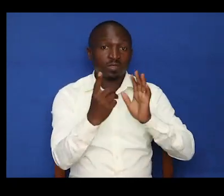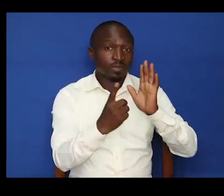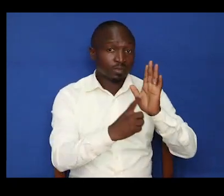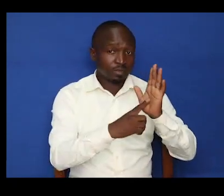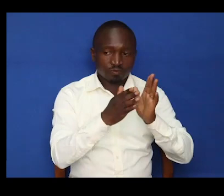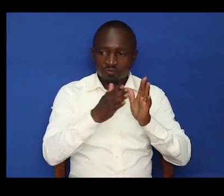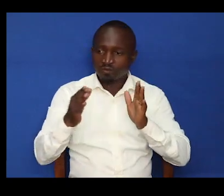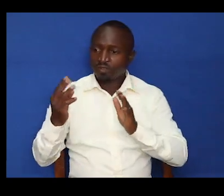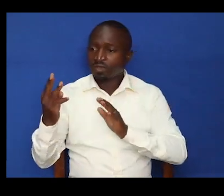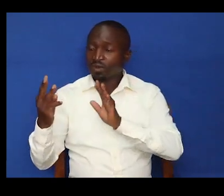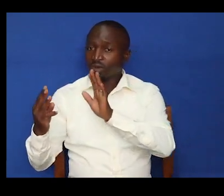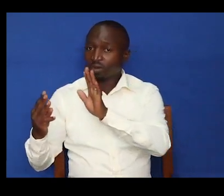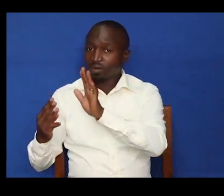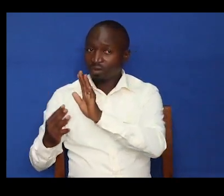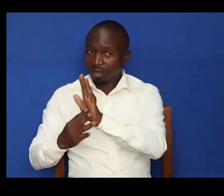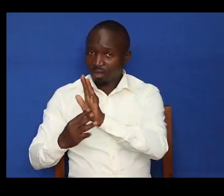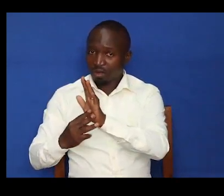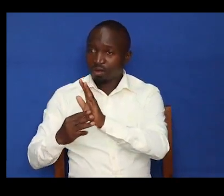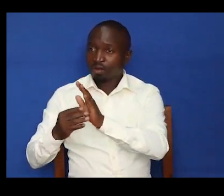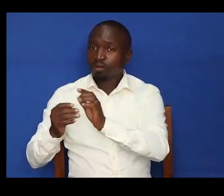39 per thousand